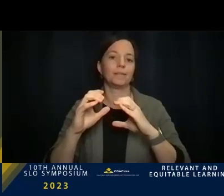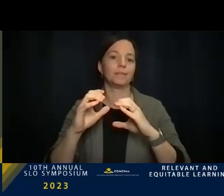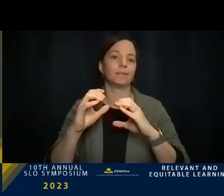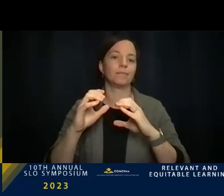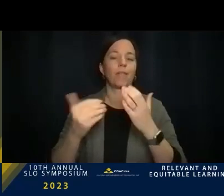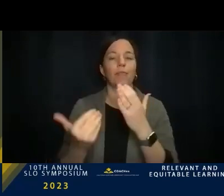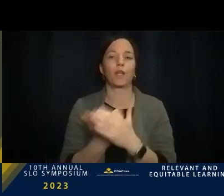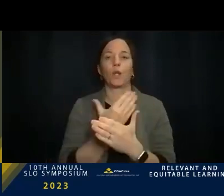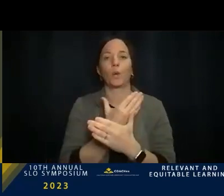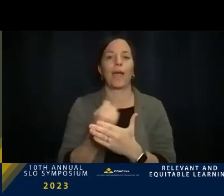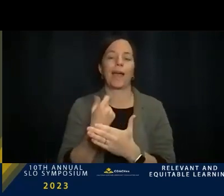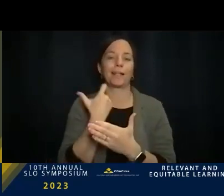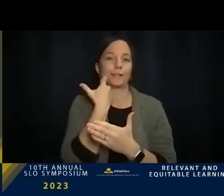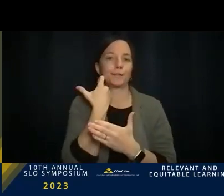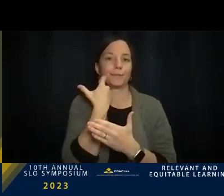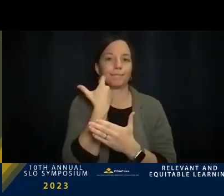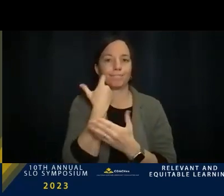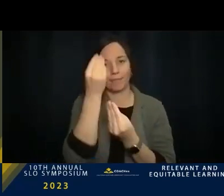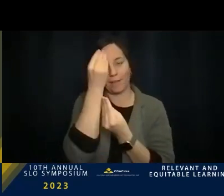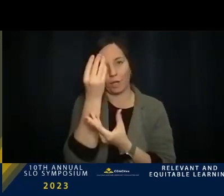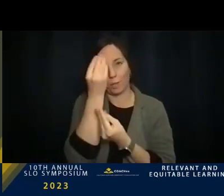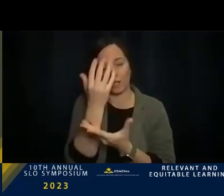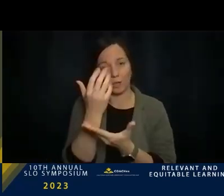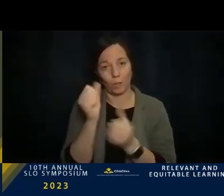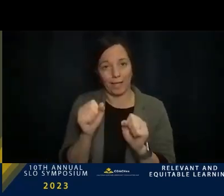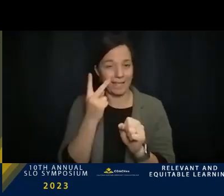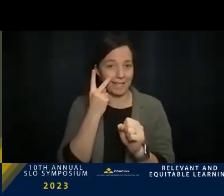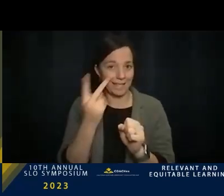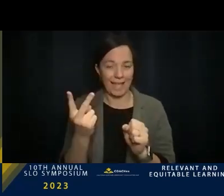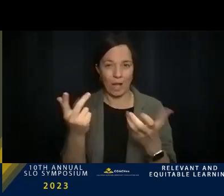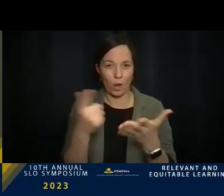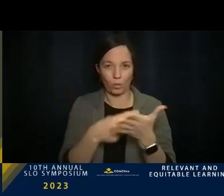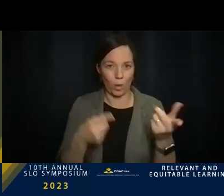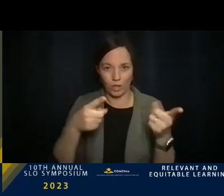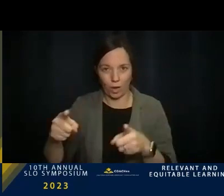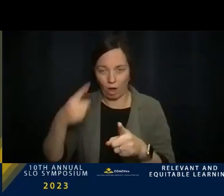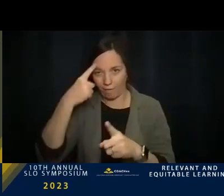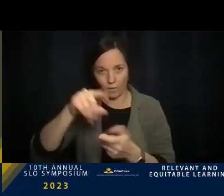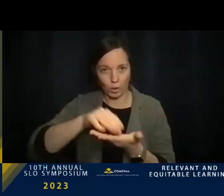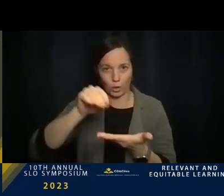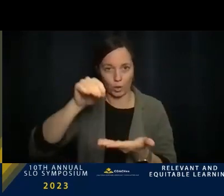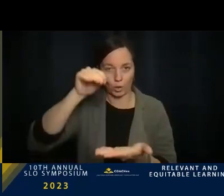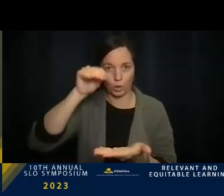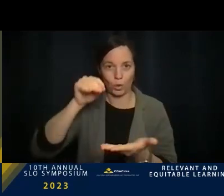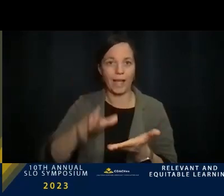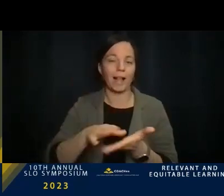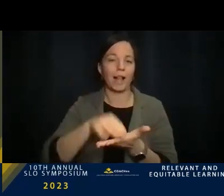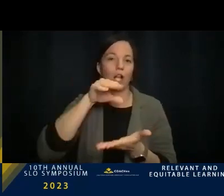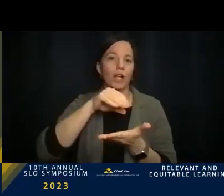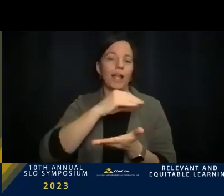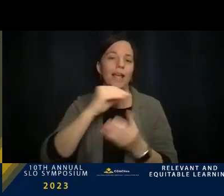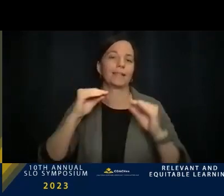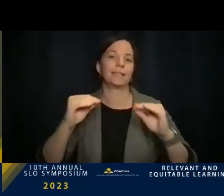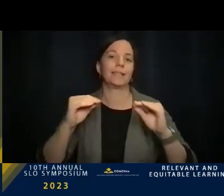the newest and the latest as we can see the landscape of student learning and teaching are